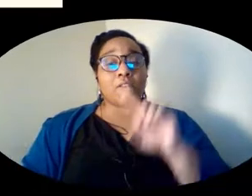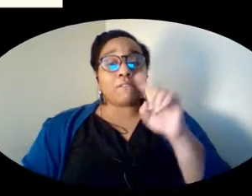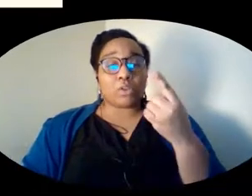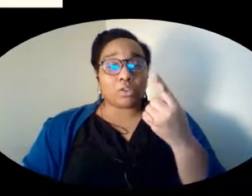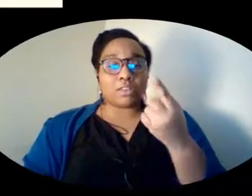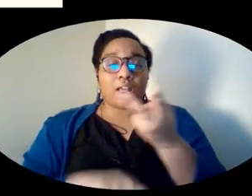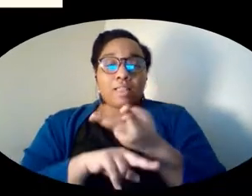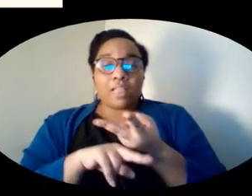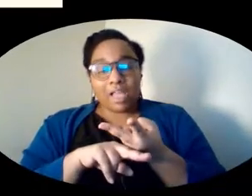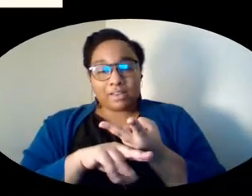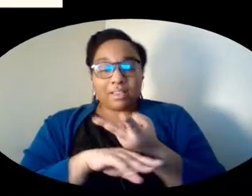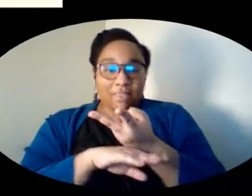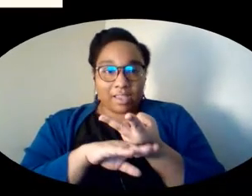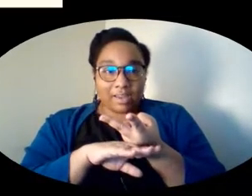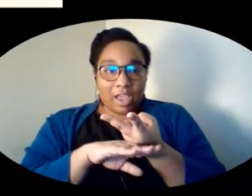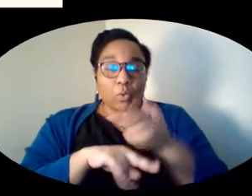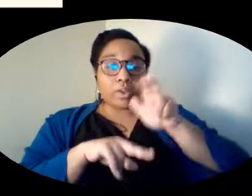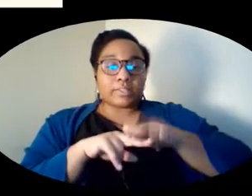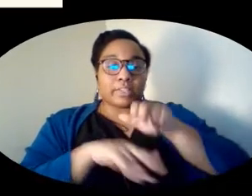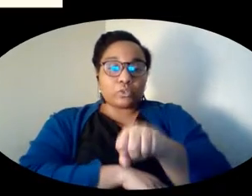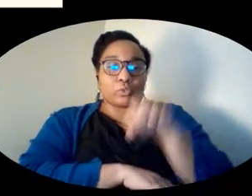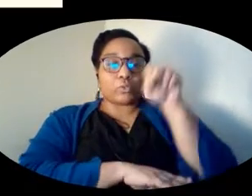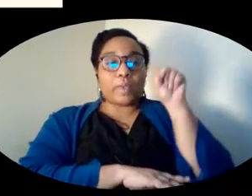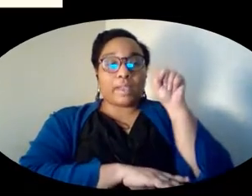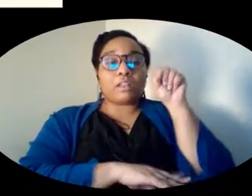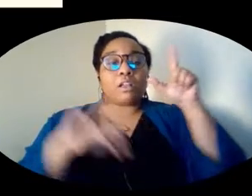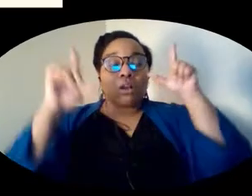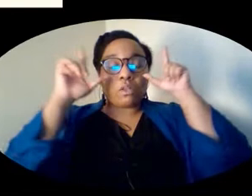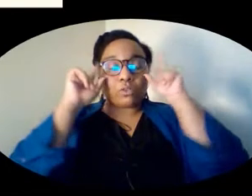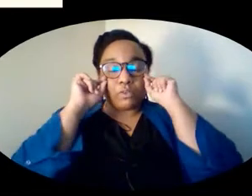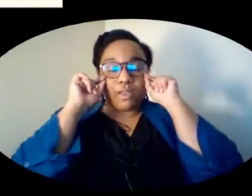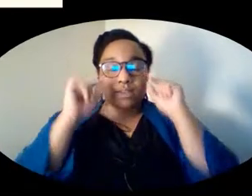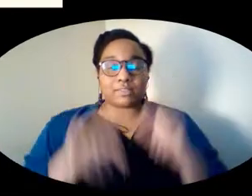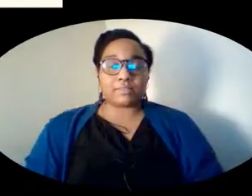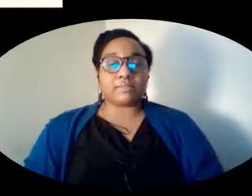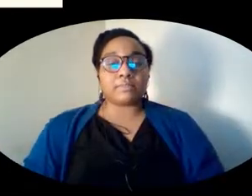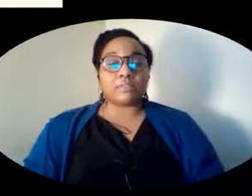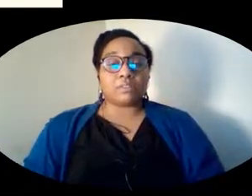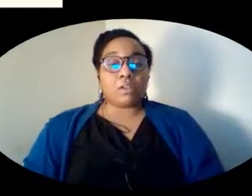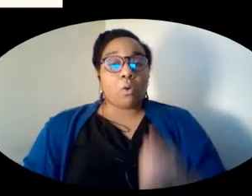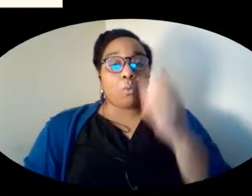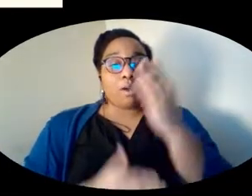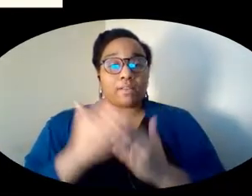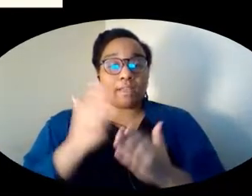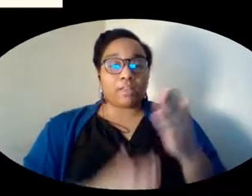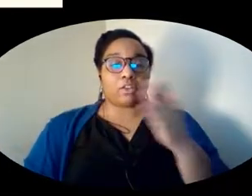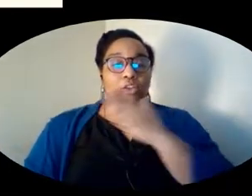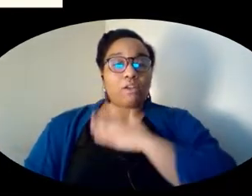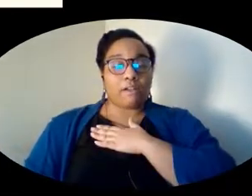First, lie down or sit up straight and close your eyes. Put one hand on your